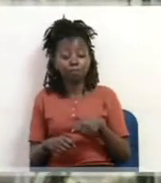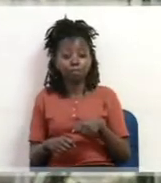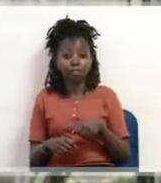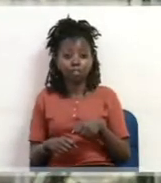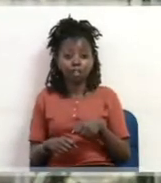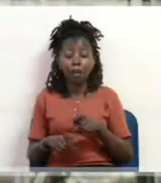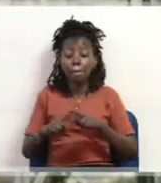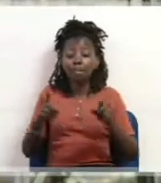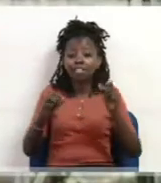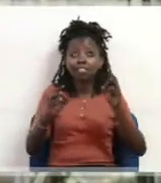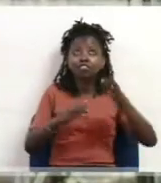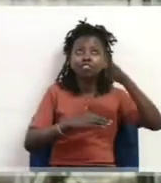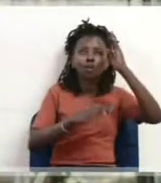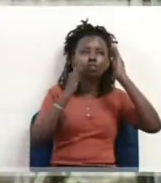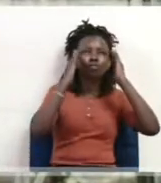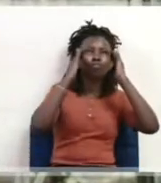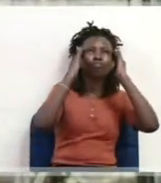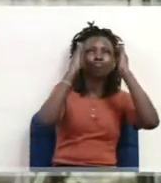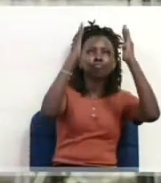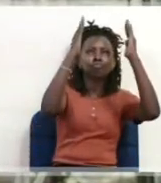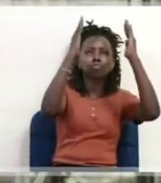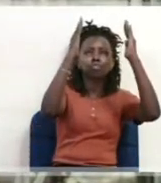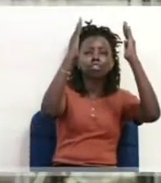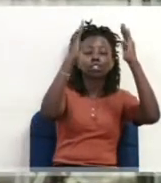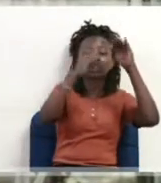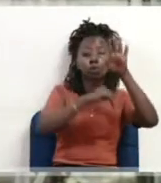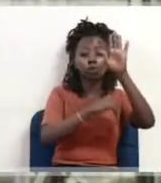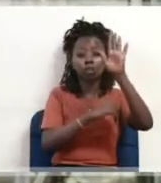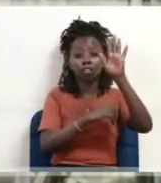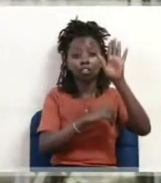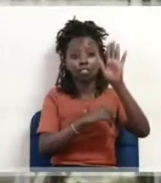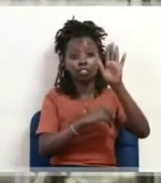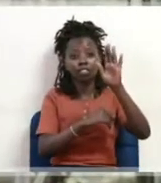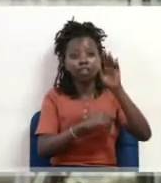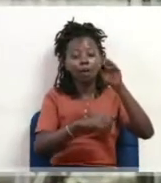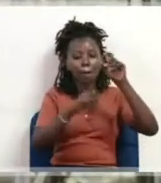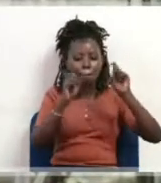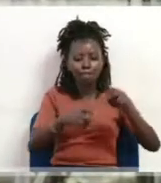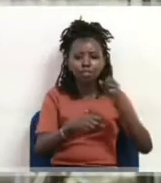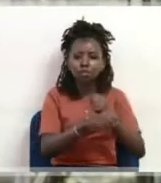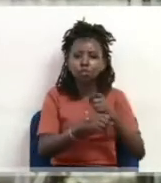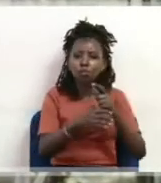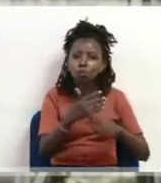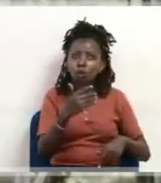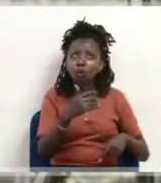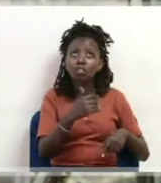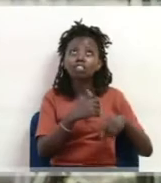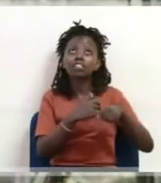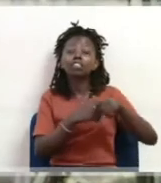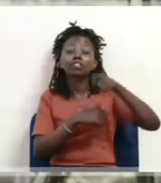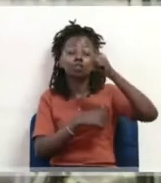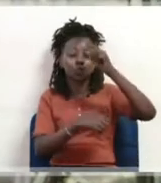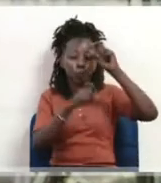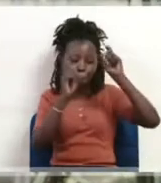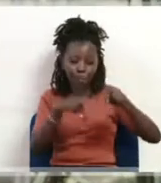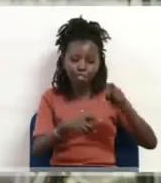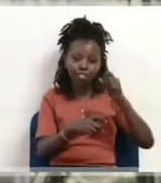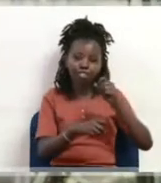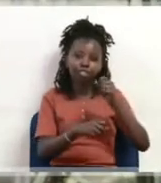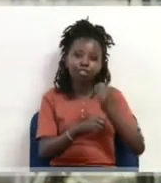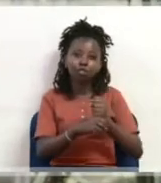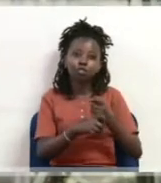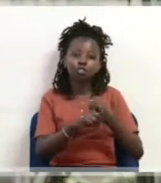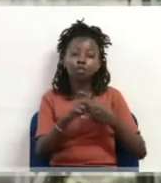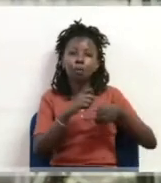if God is the focus, you will do what you should be doing. And my cry is, would you be doing what you ought to